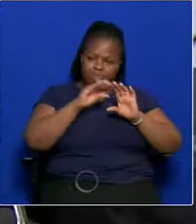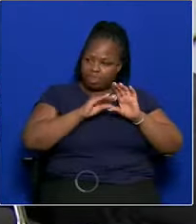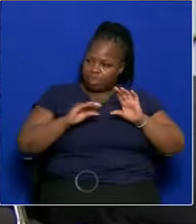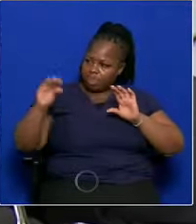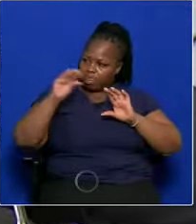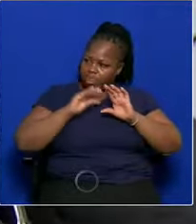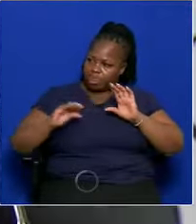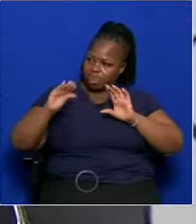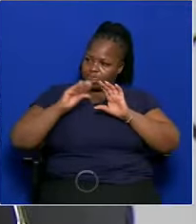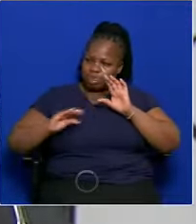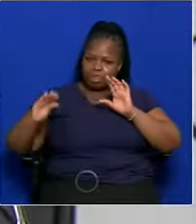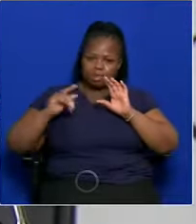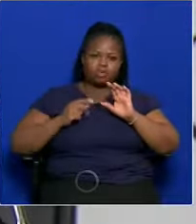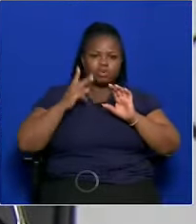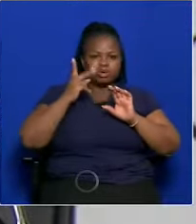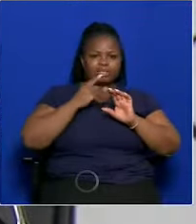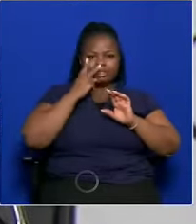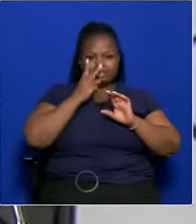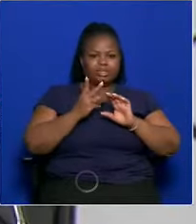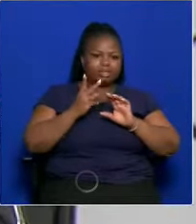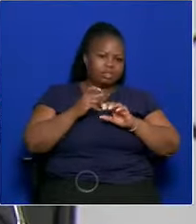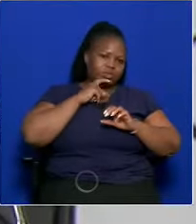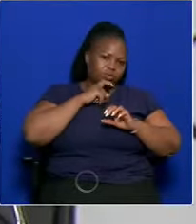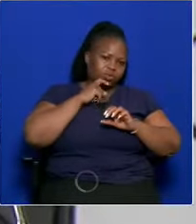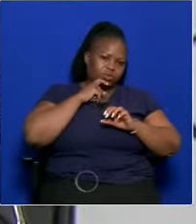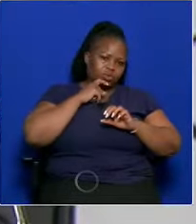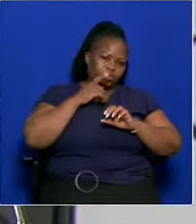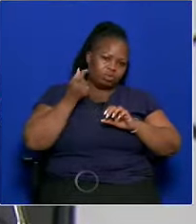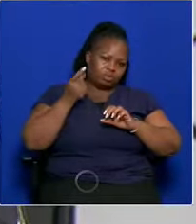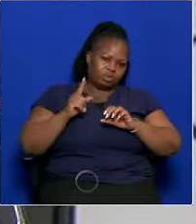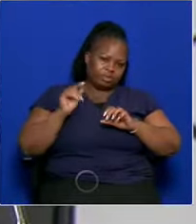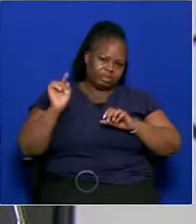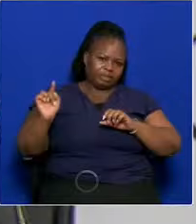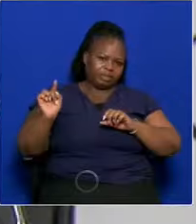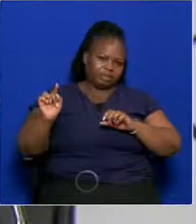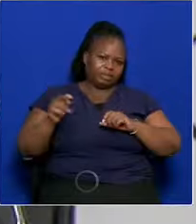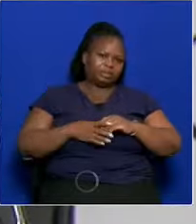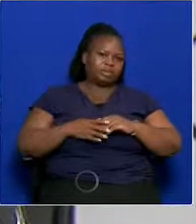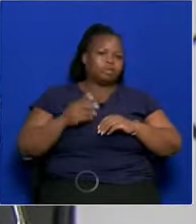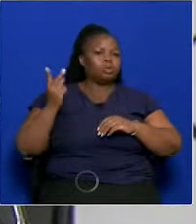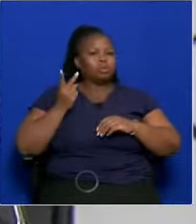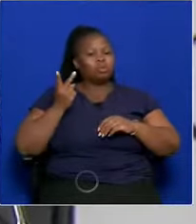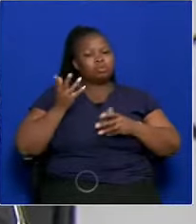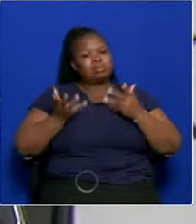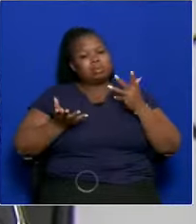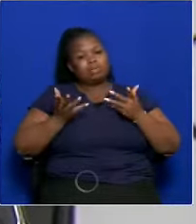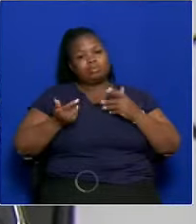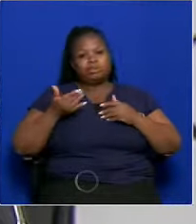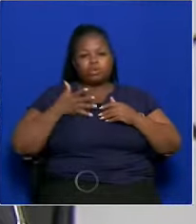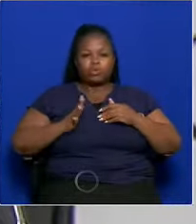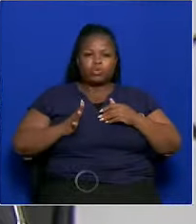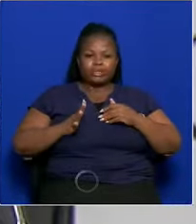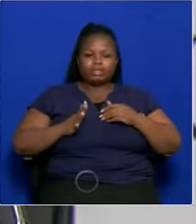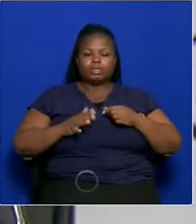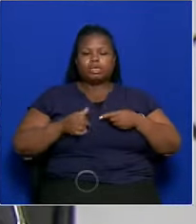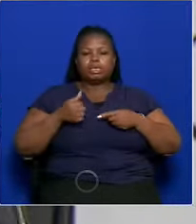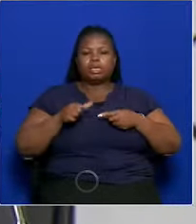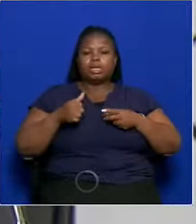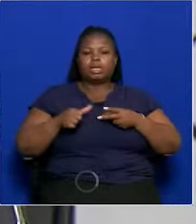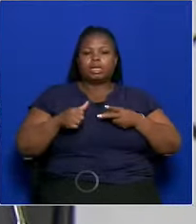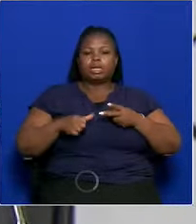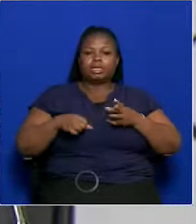it used for. And then even though you wanted blow by blow, I didn't anticipate that